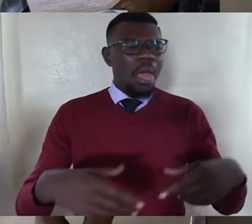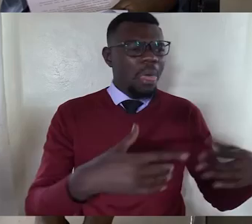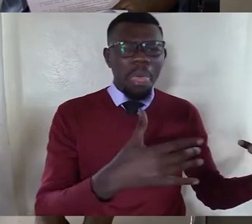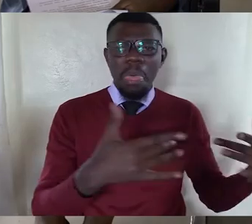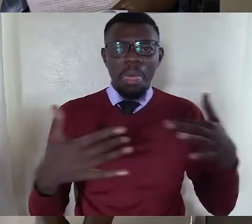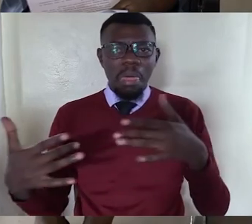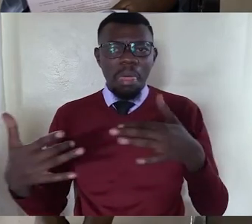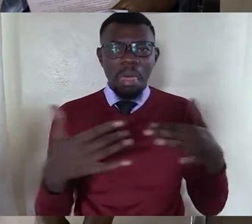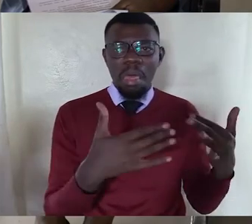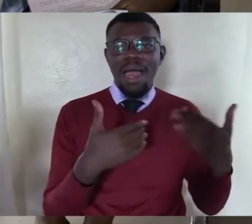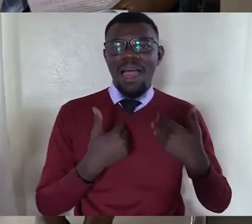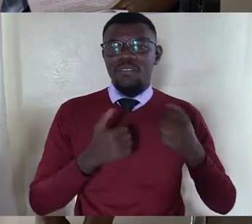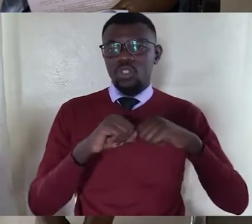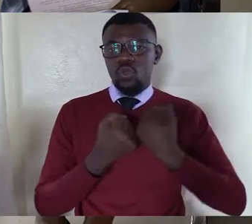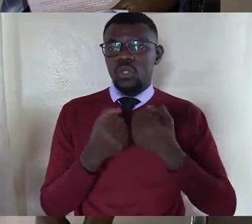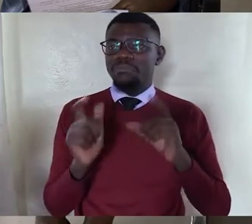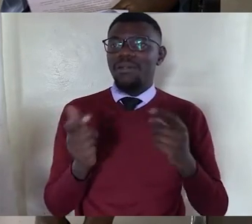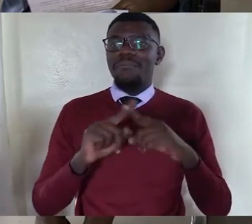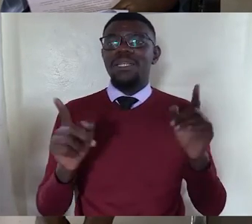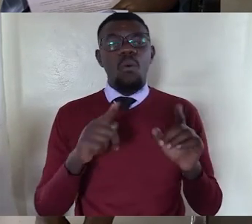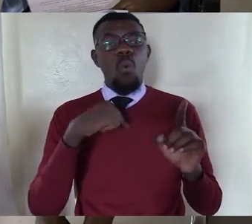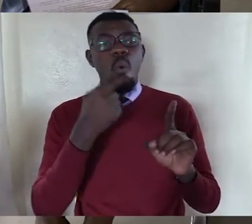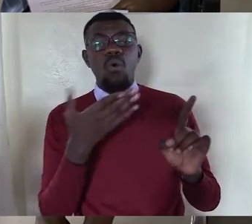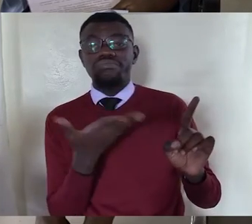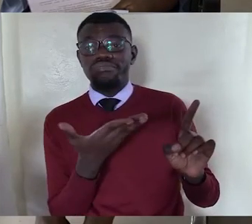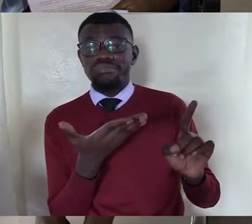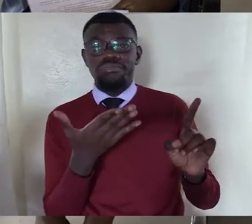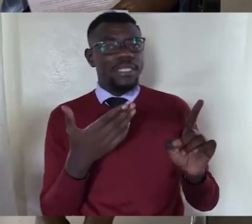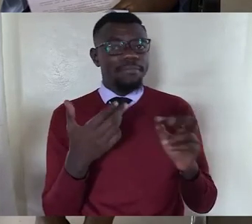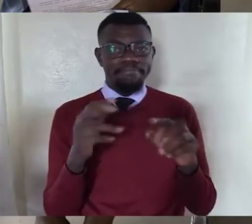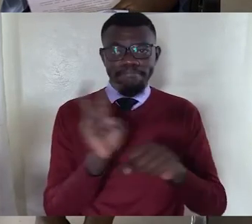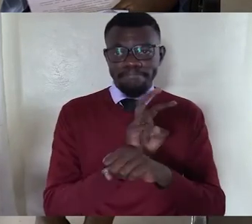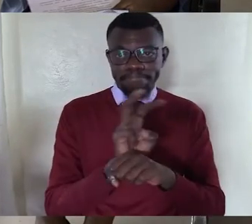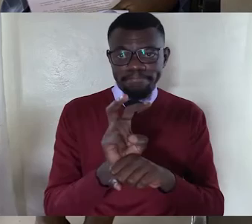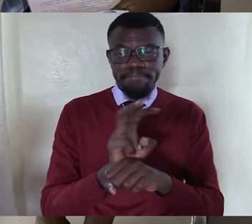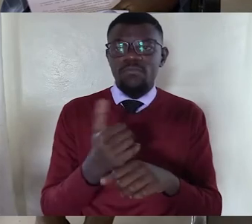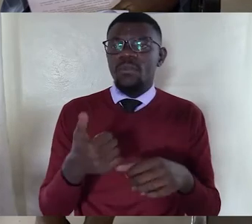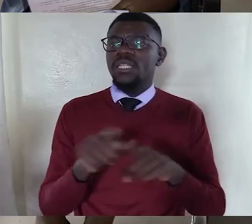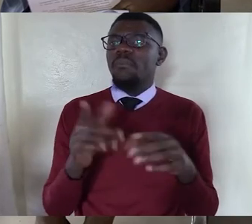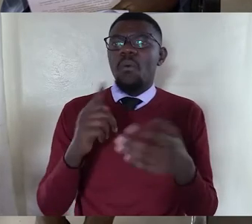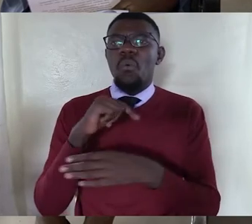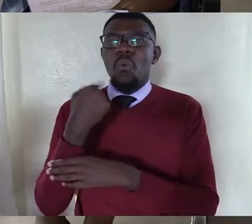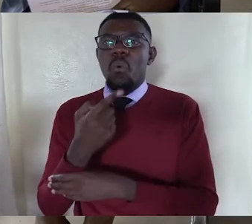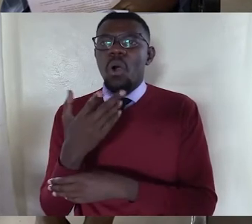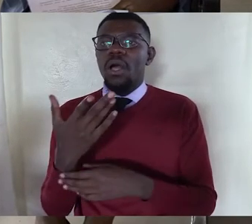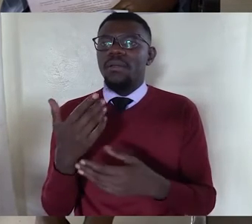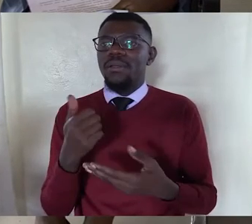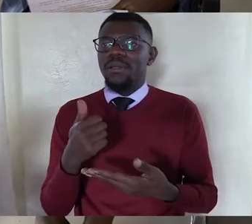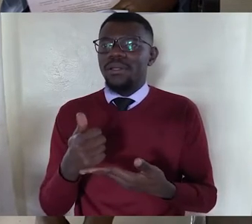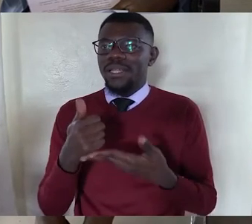being beaten in social media. Who is policing that part? Who is going to put into account and